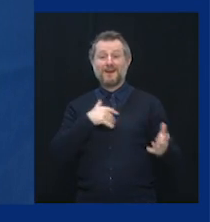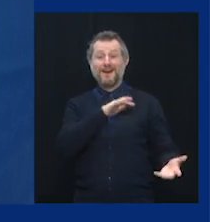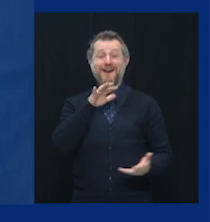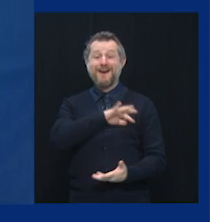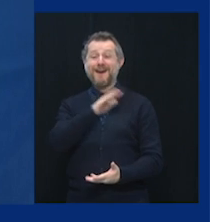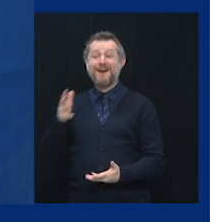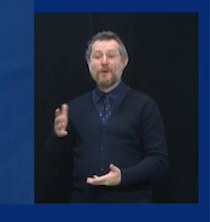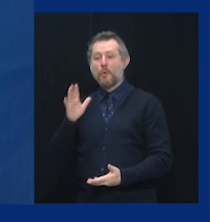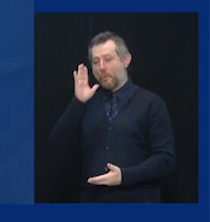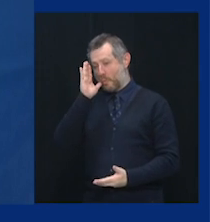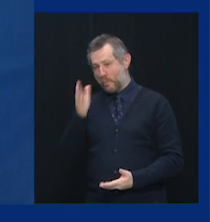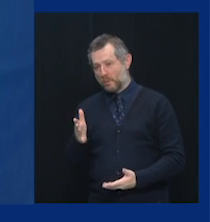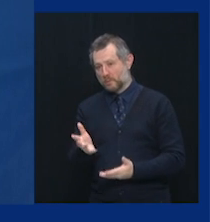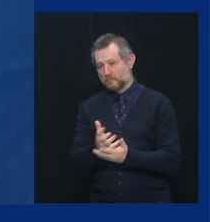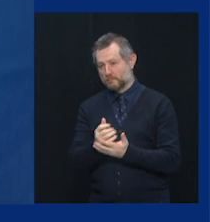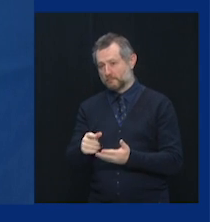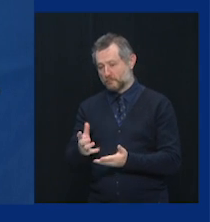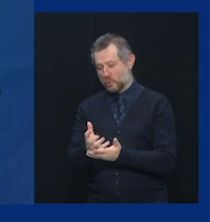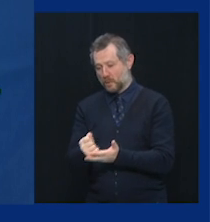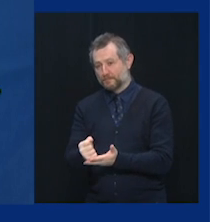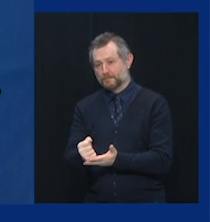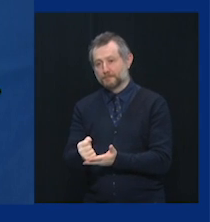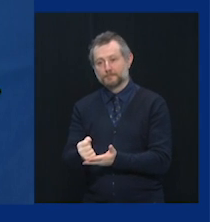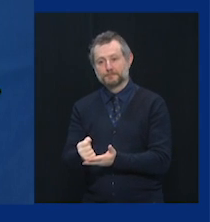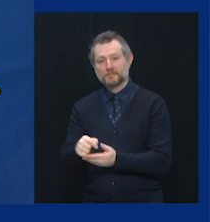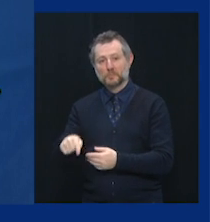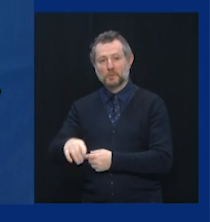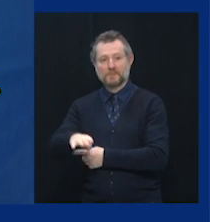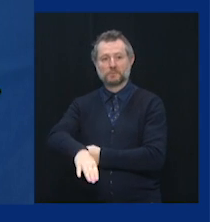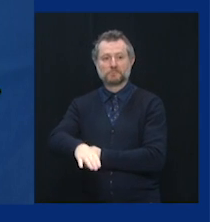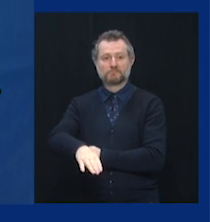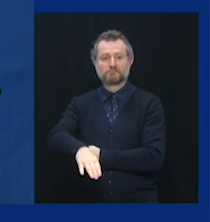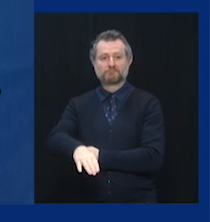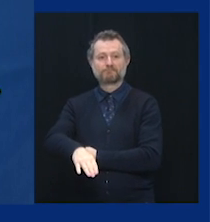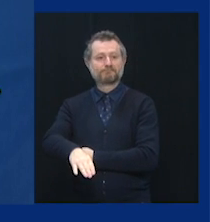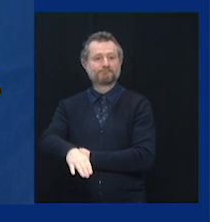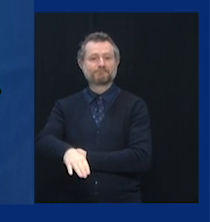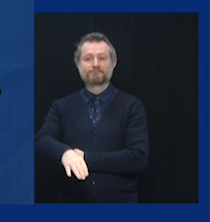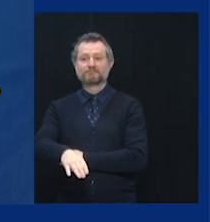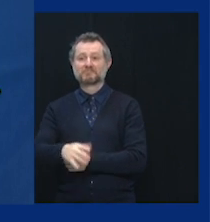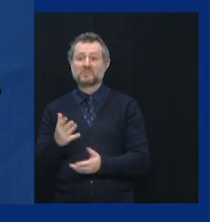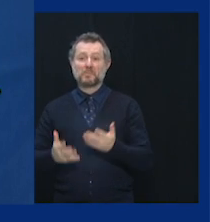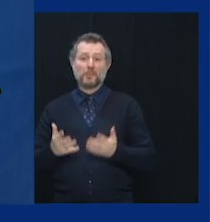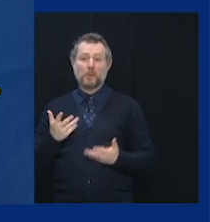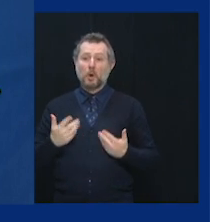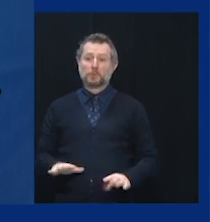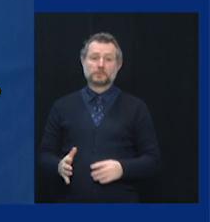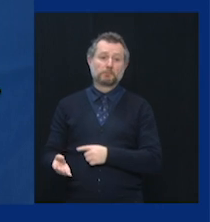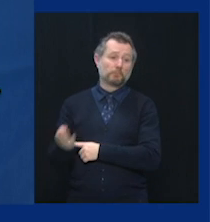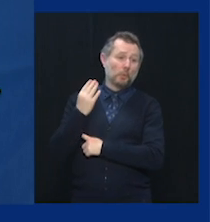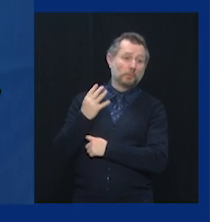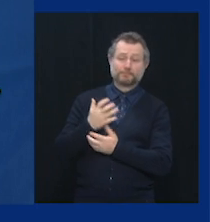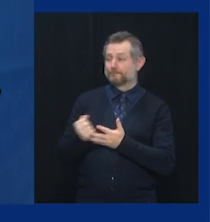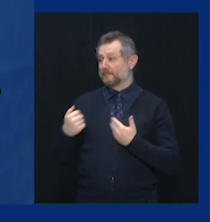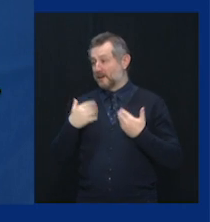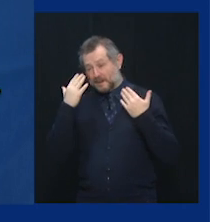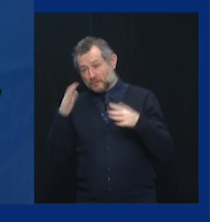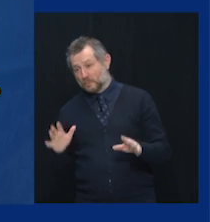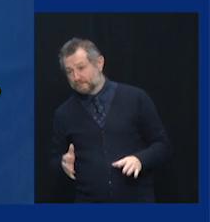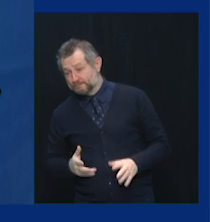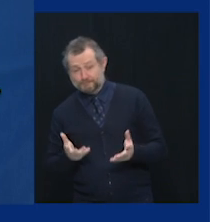exhausted by the end of the day Friday. May already be exhausted, frankly, midday on